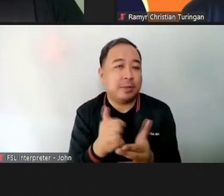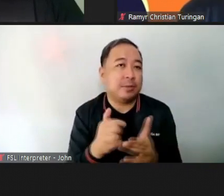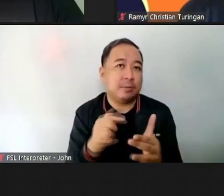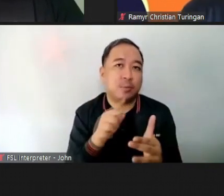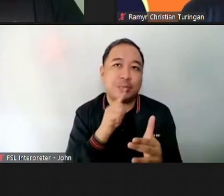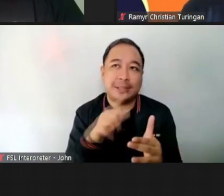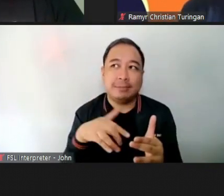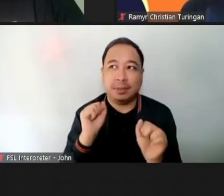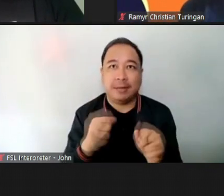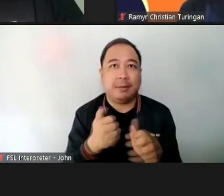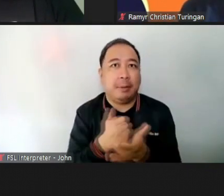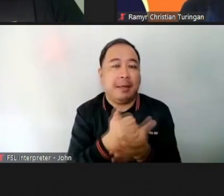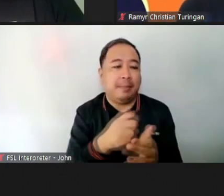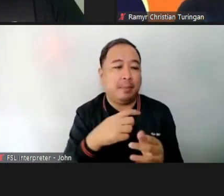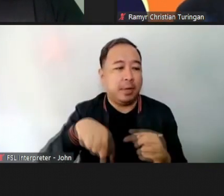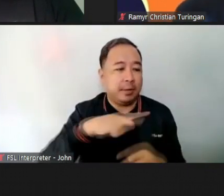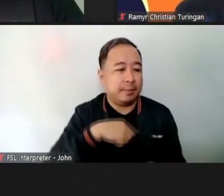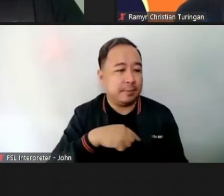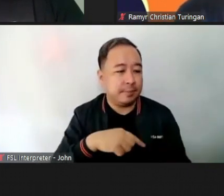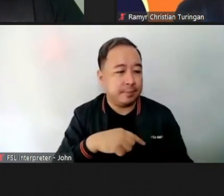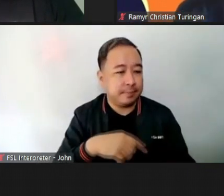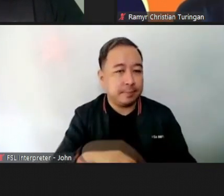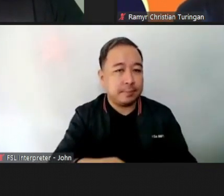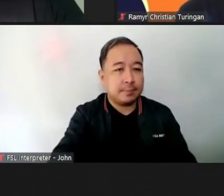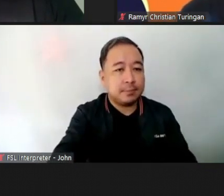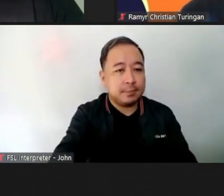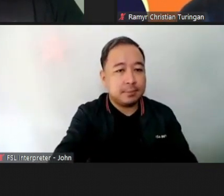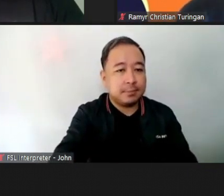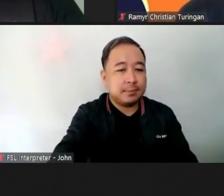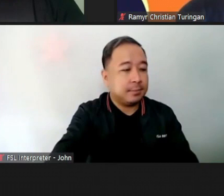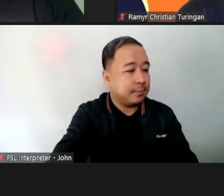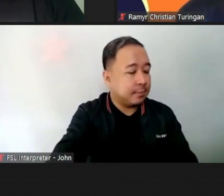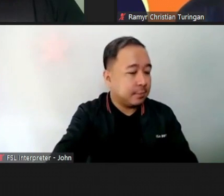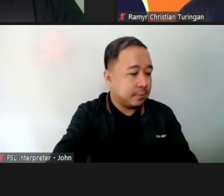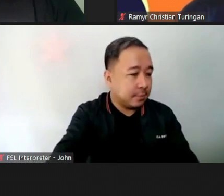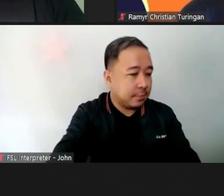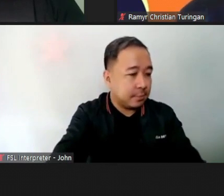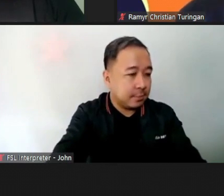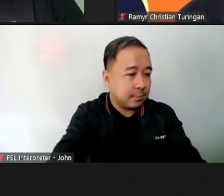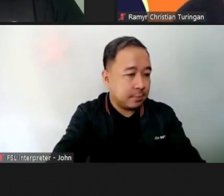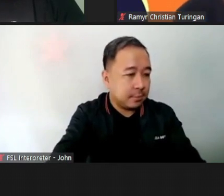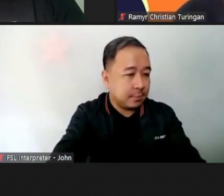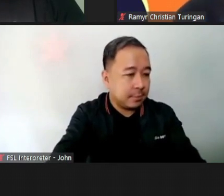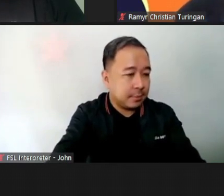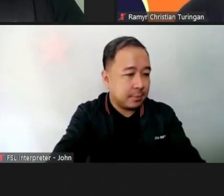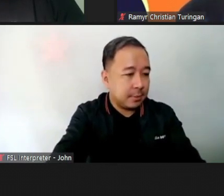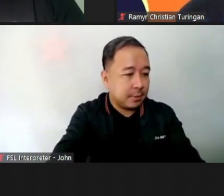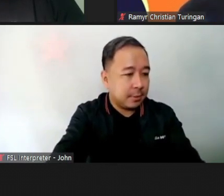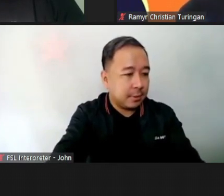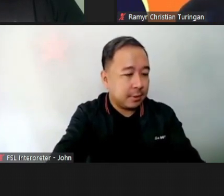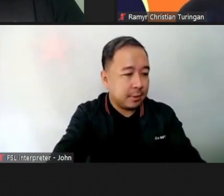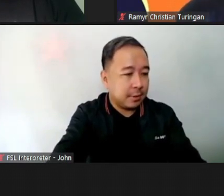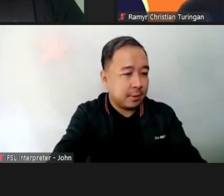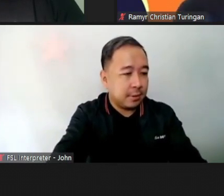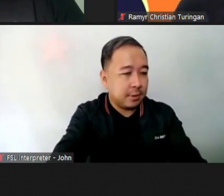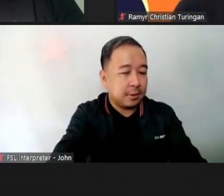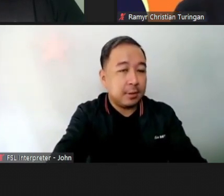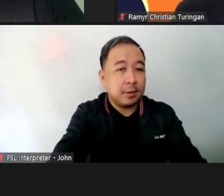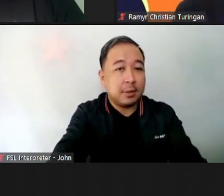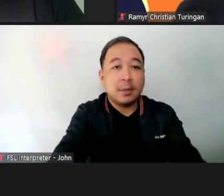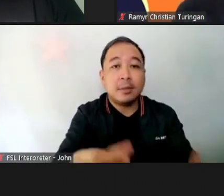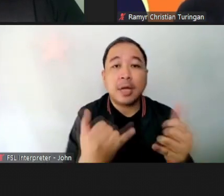Nako, ibang klase talaga. Napaka-powerful, impactful. Now, last but not the least,